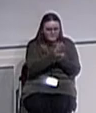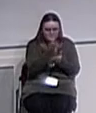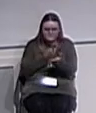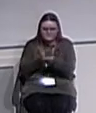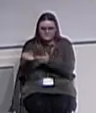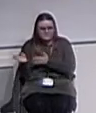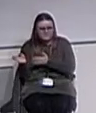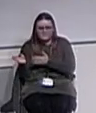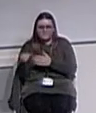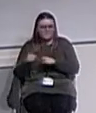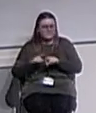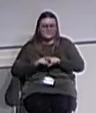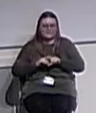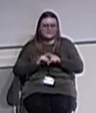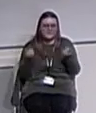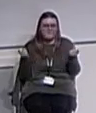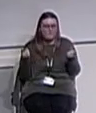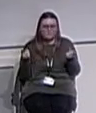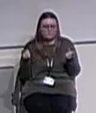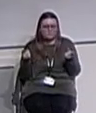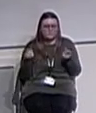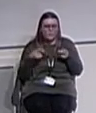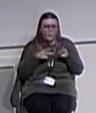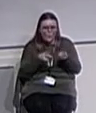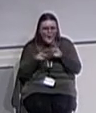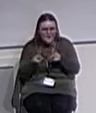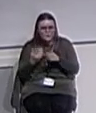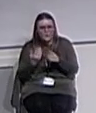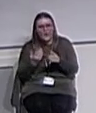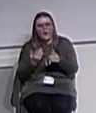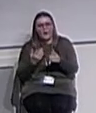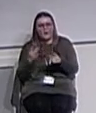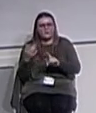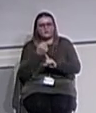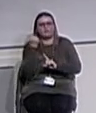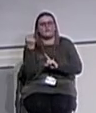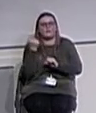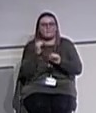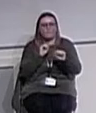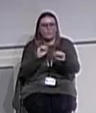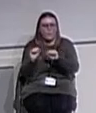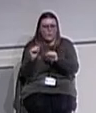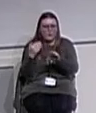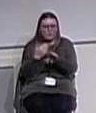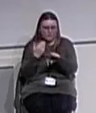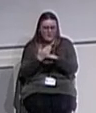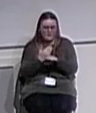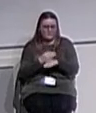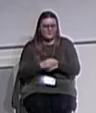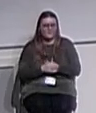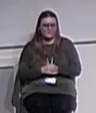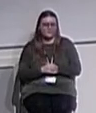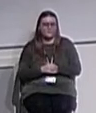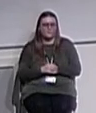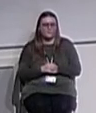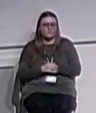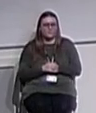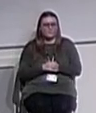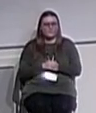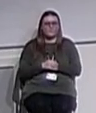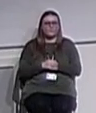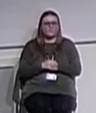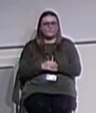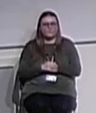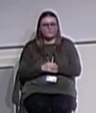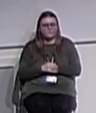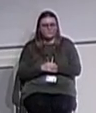a particular position. So we want people to communicate with each other and have this cross-discipline in biosciences and then be